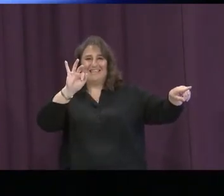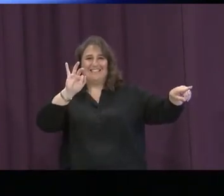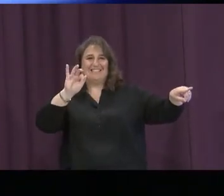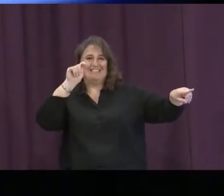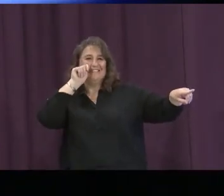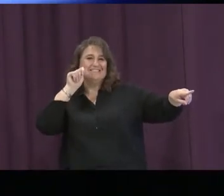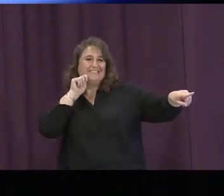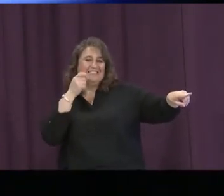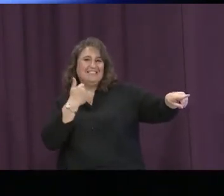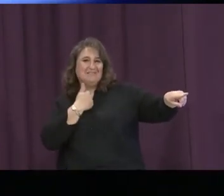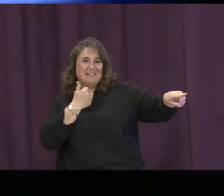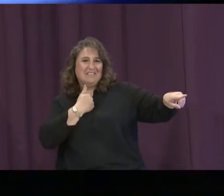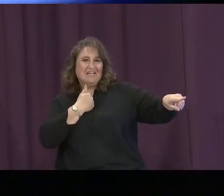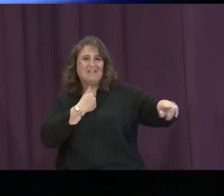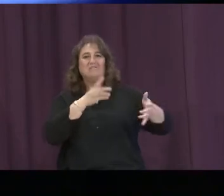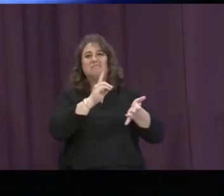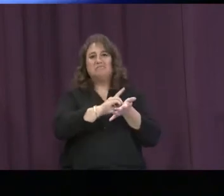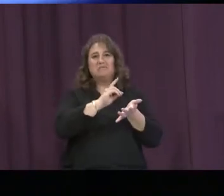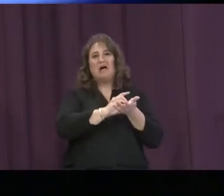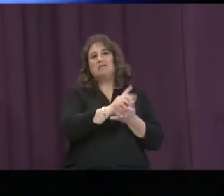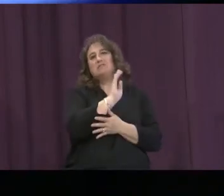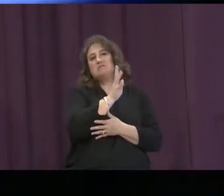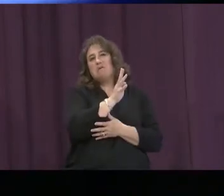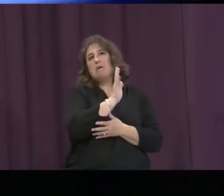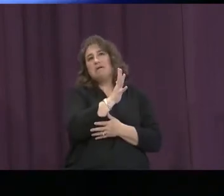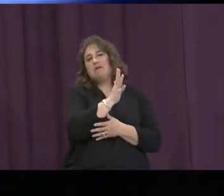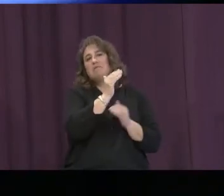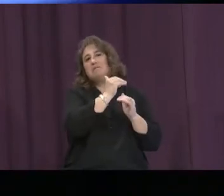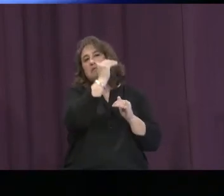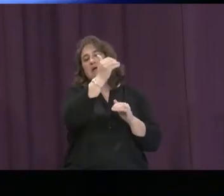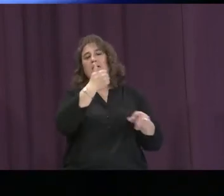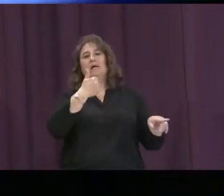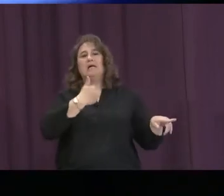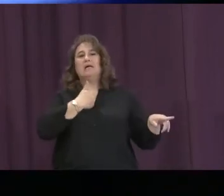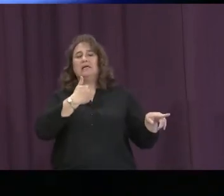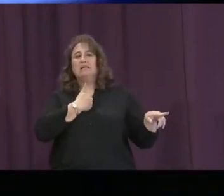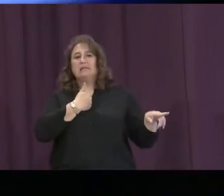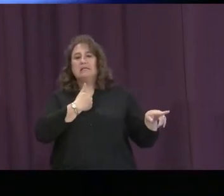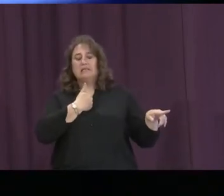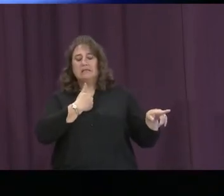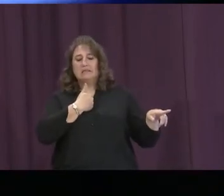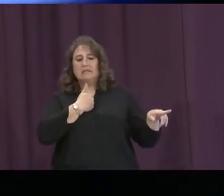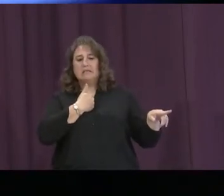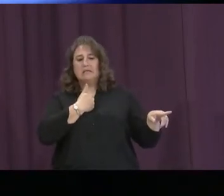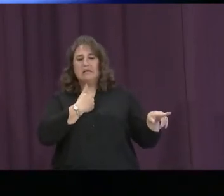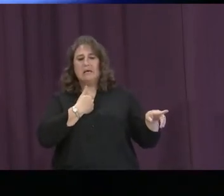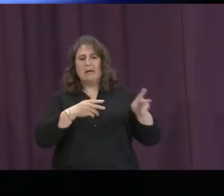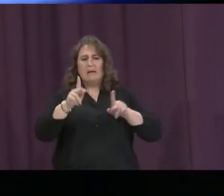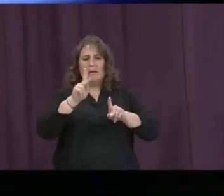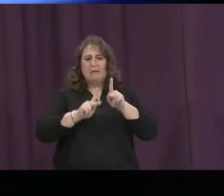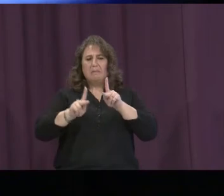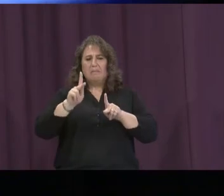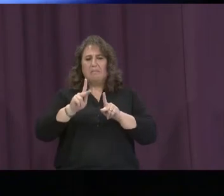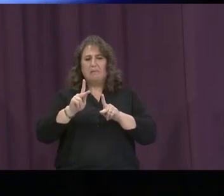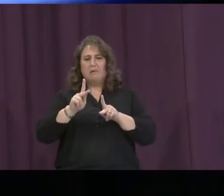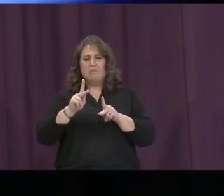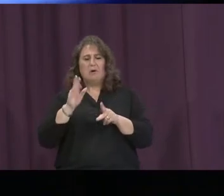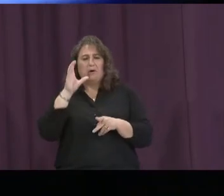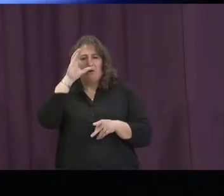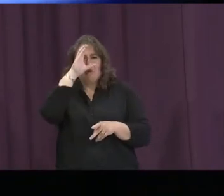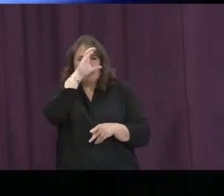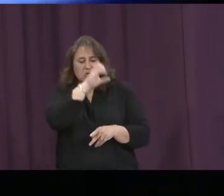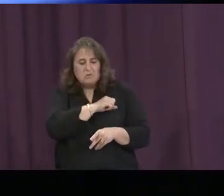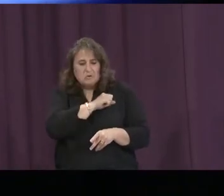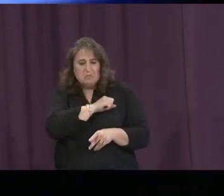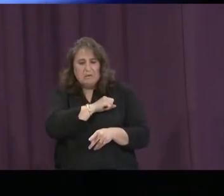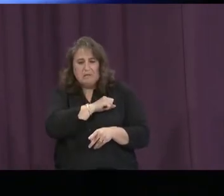But, you know, the doctors, of course, were 40 and up. And sometimes I experienced maybe someone thinking I didn't, I couldn't learn or had